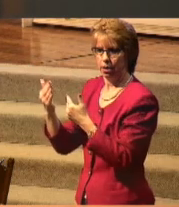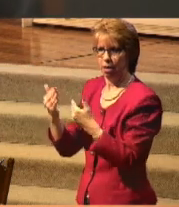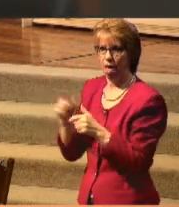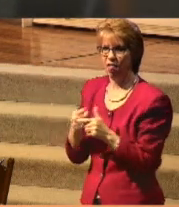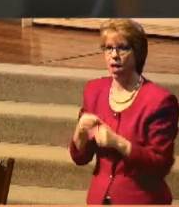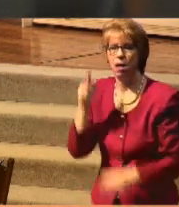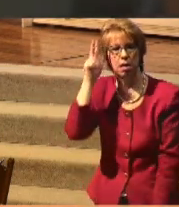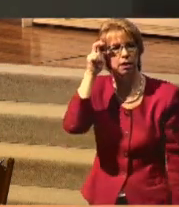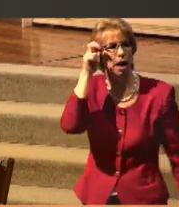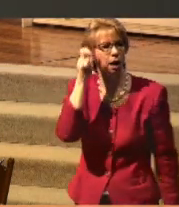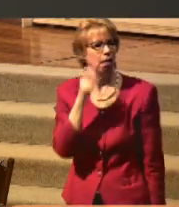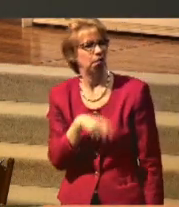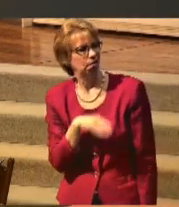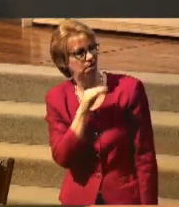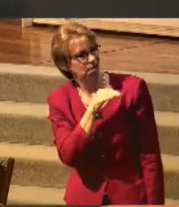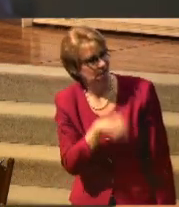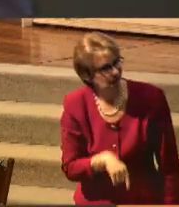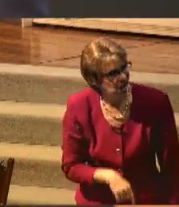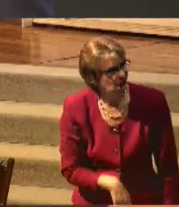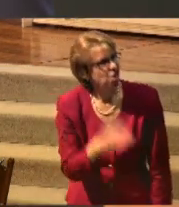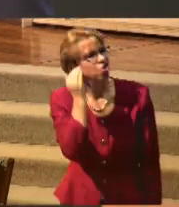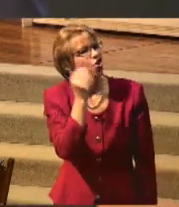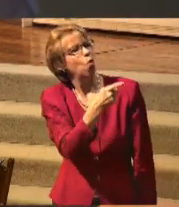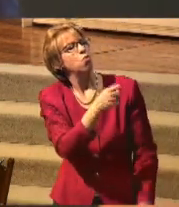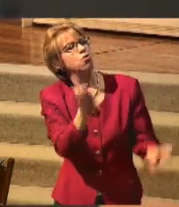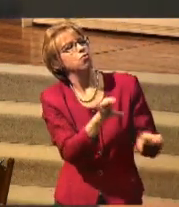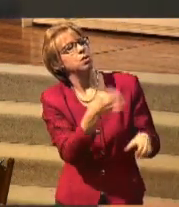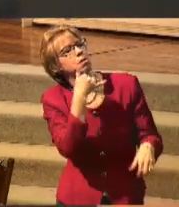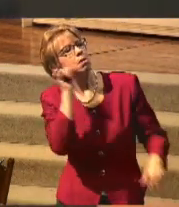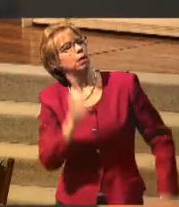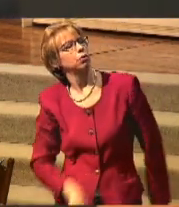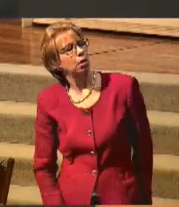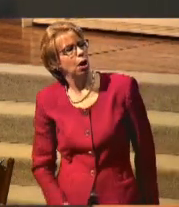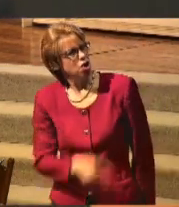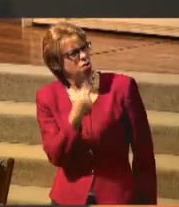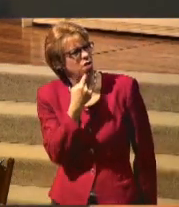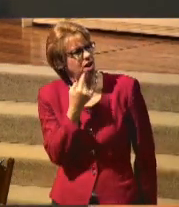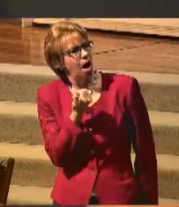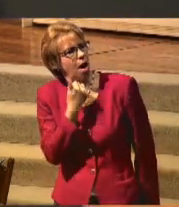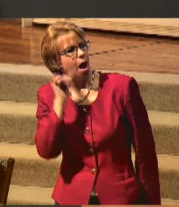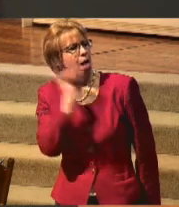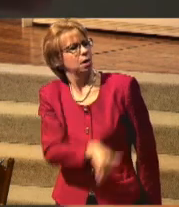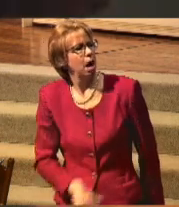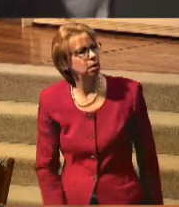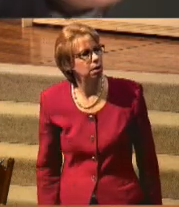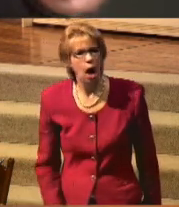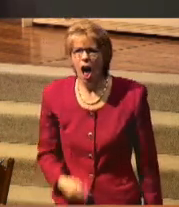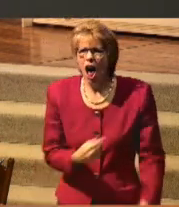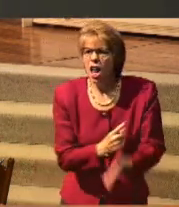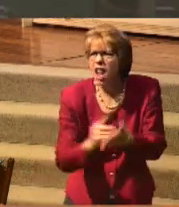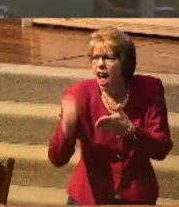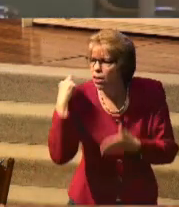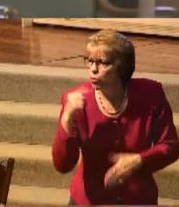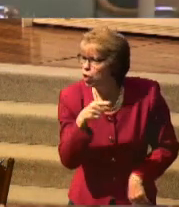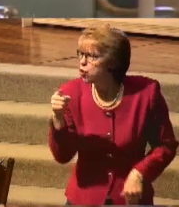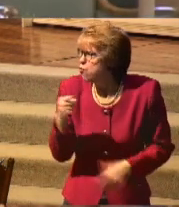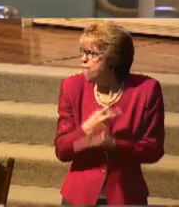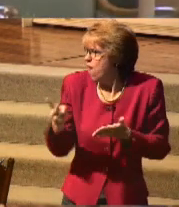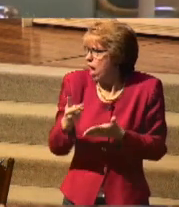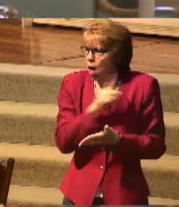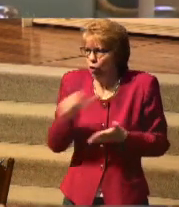in their ear and say, you know what you did on yesterday? You know what you said last night? You know last week how you failed the